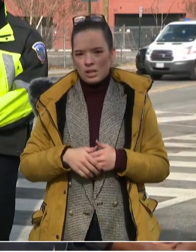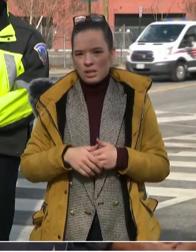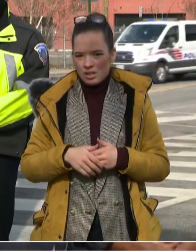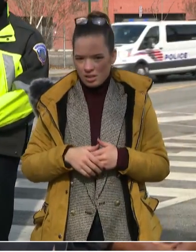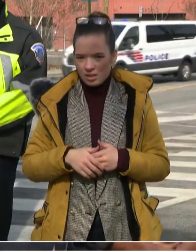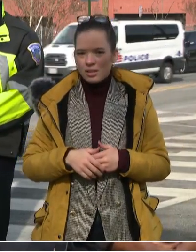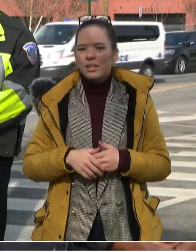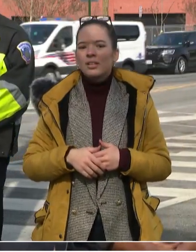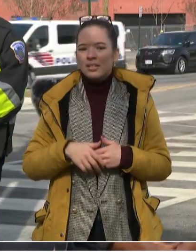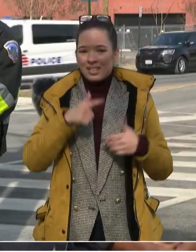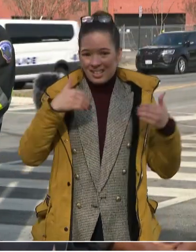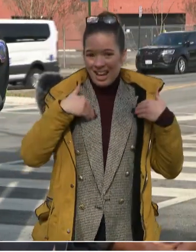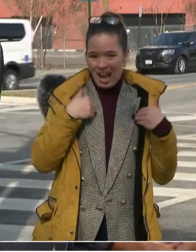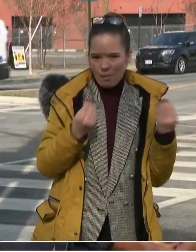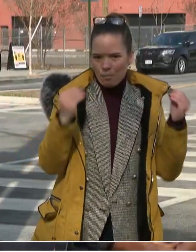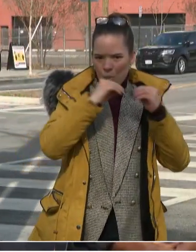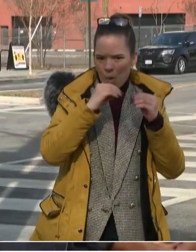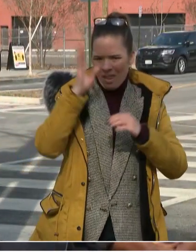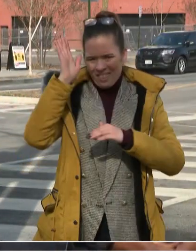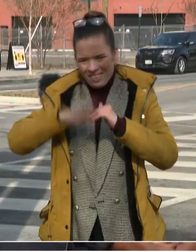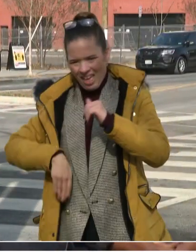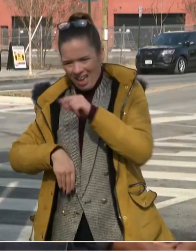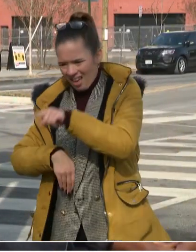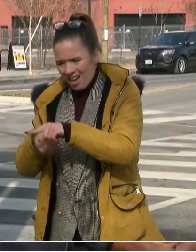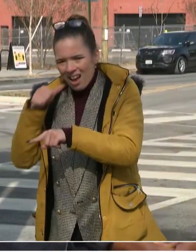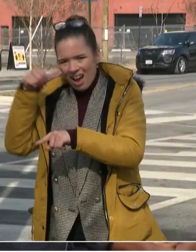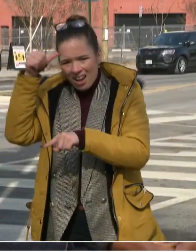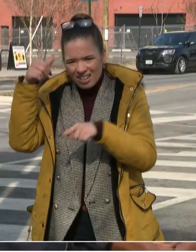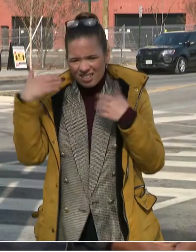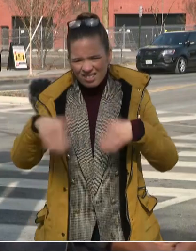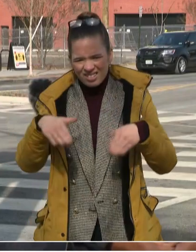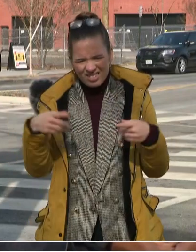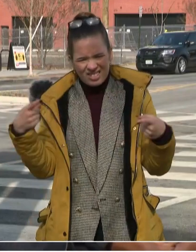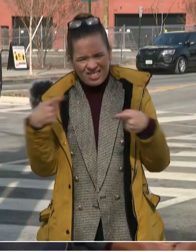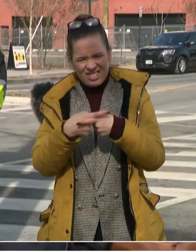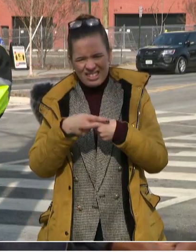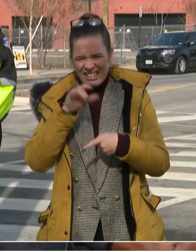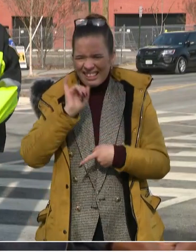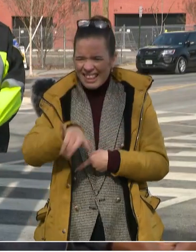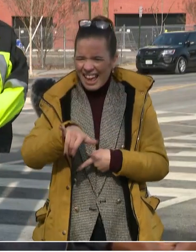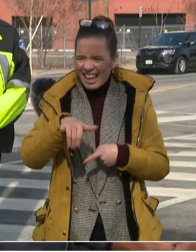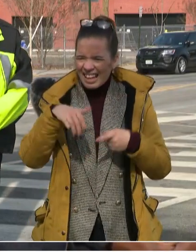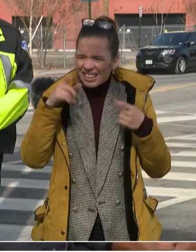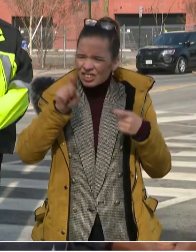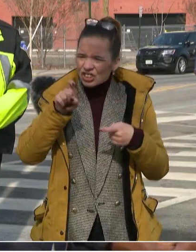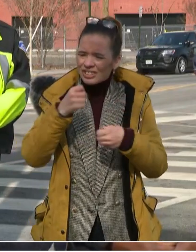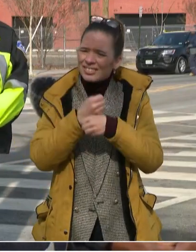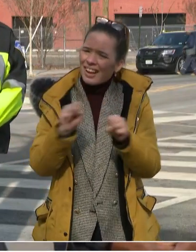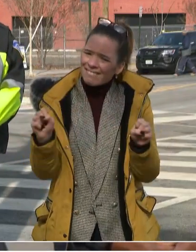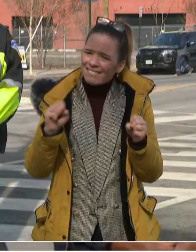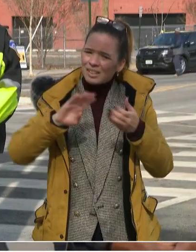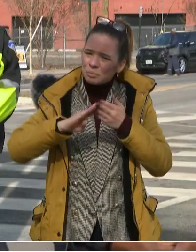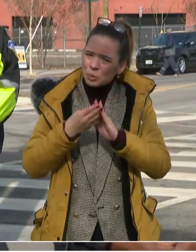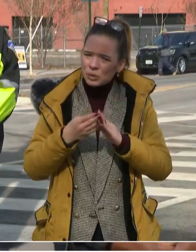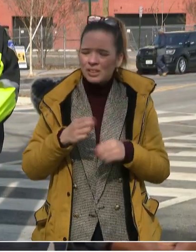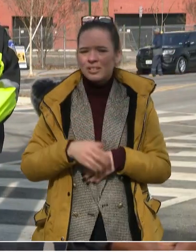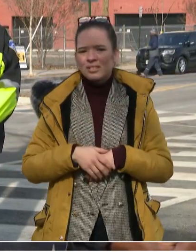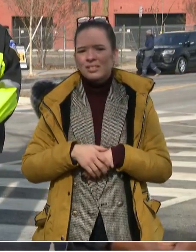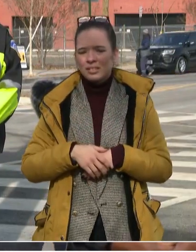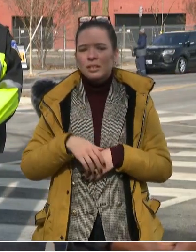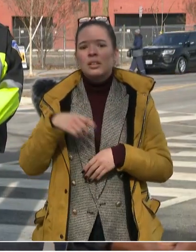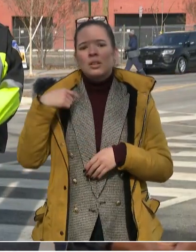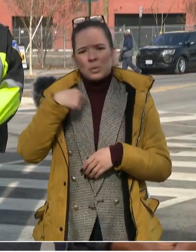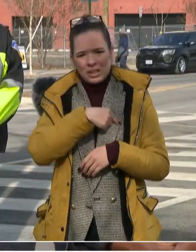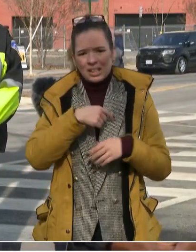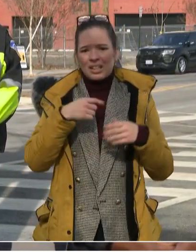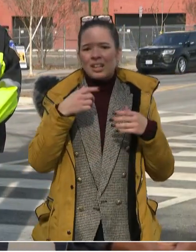adults. And this cannot continue. Our communities deserve to be safe, and the juveniles committing these crimes, they